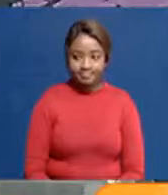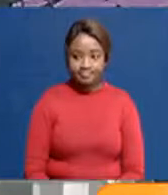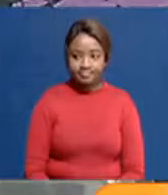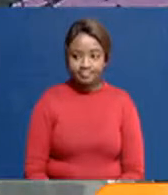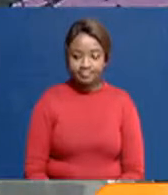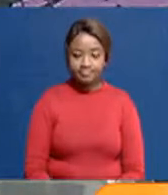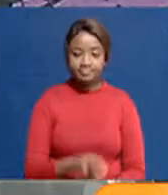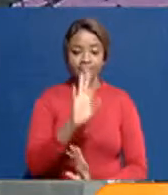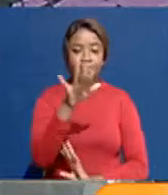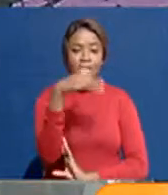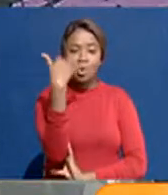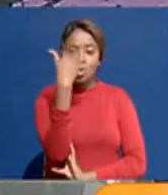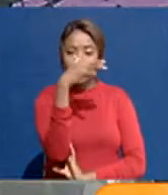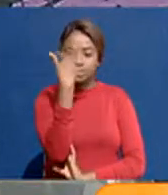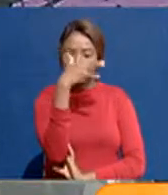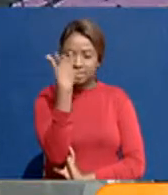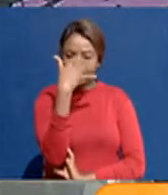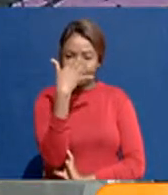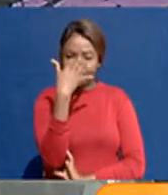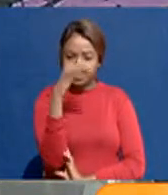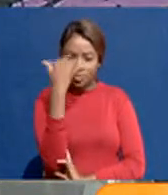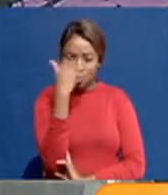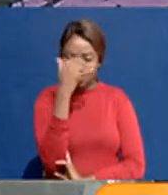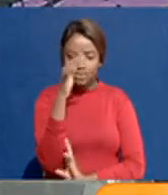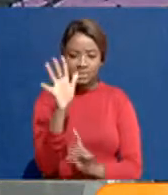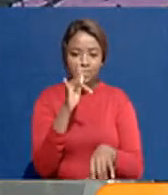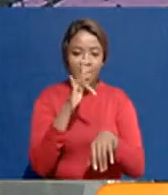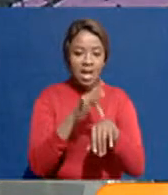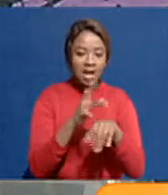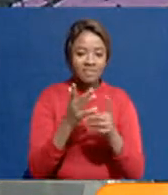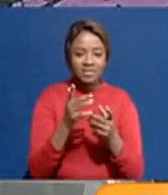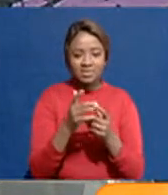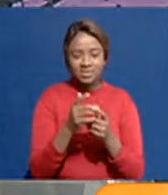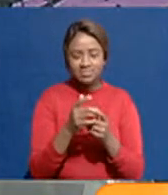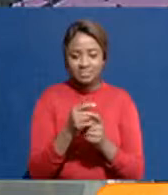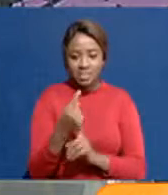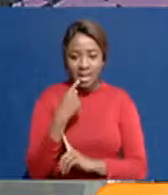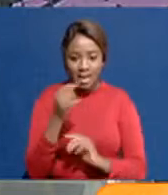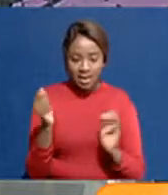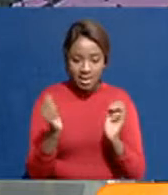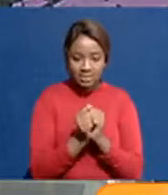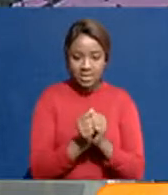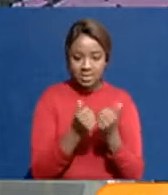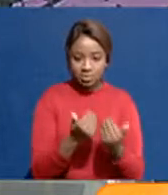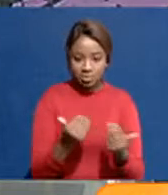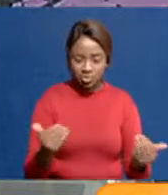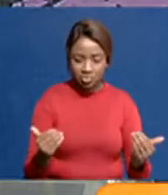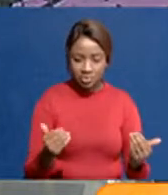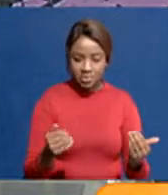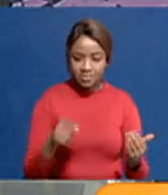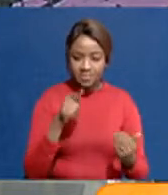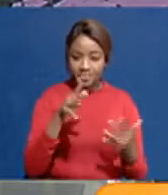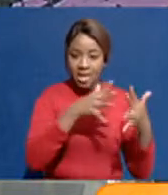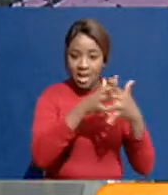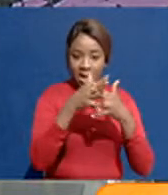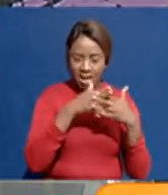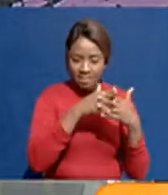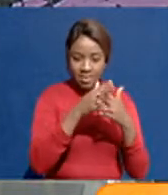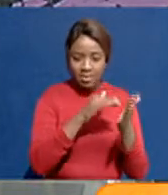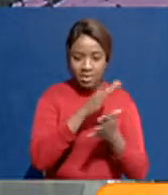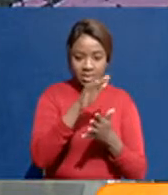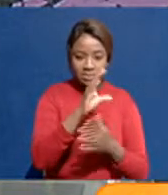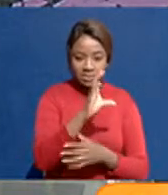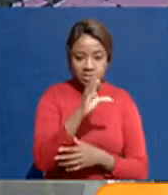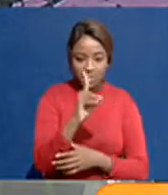Now, autism affects nearly one out of every 110 children, according to America's Center for